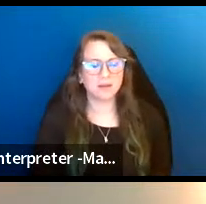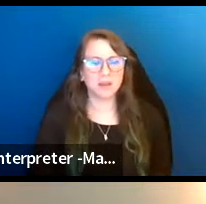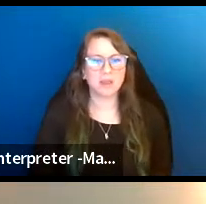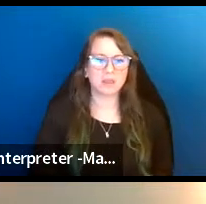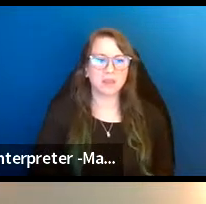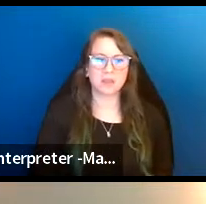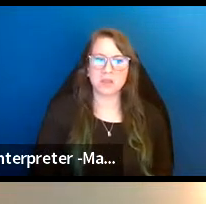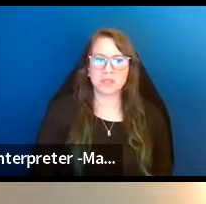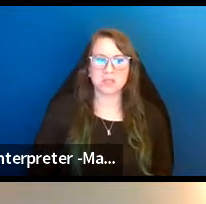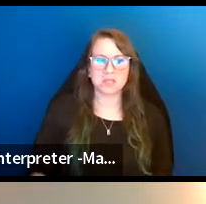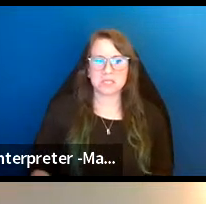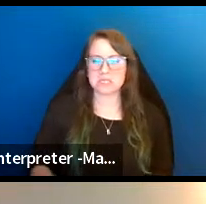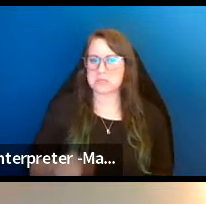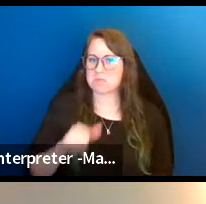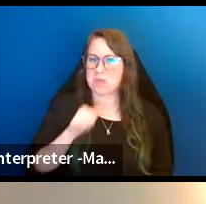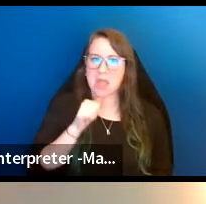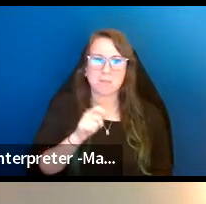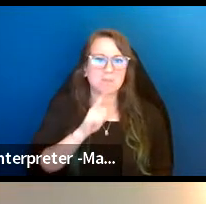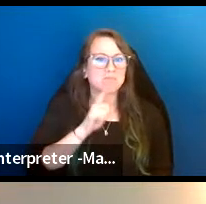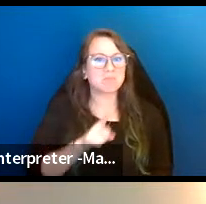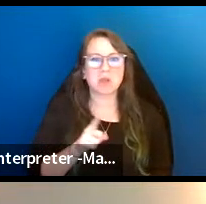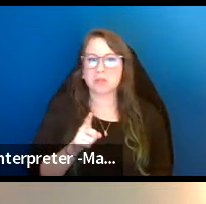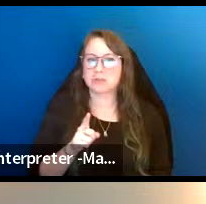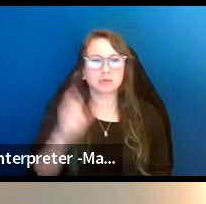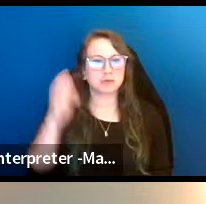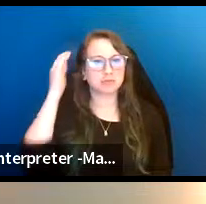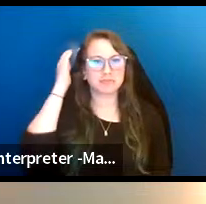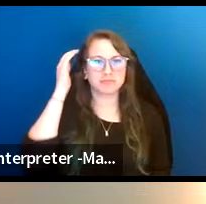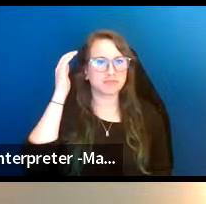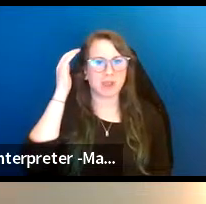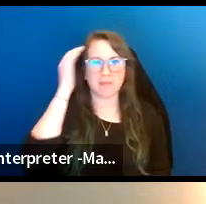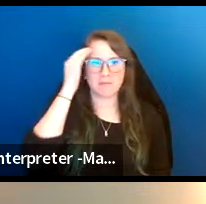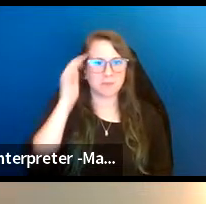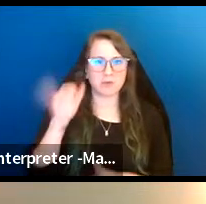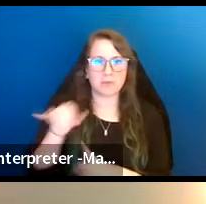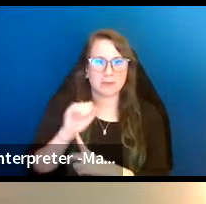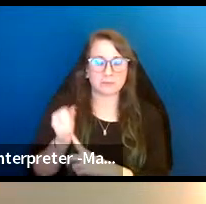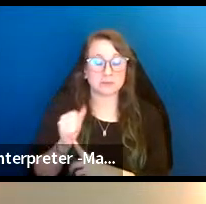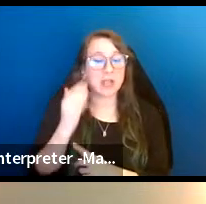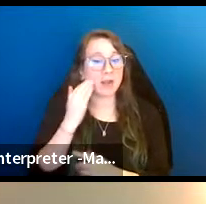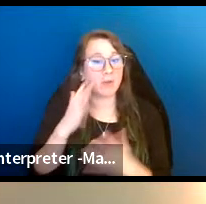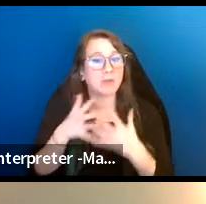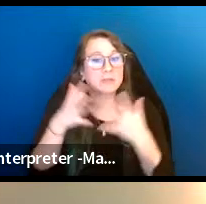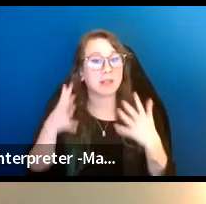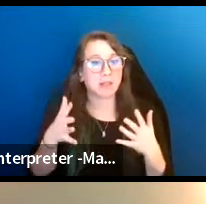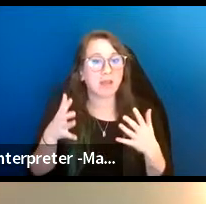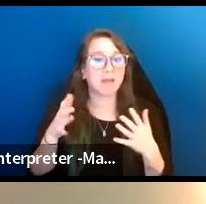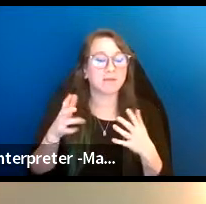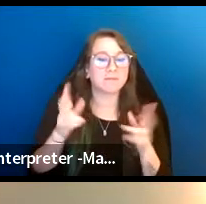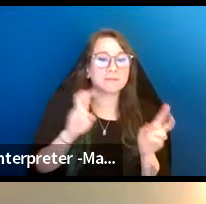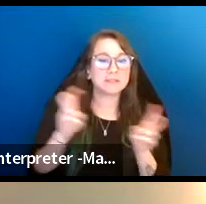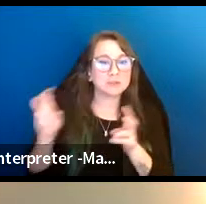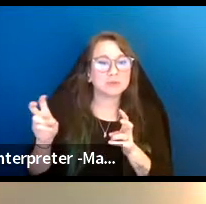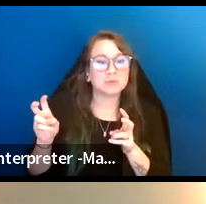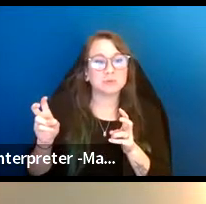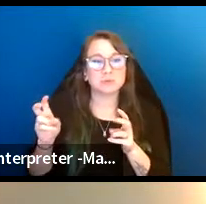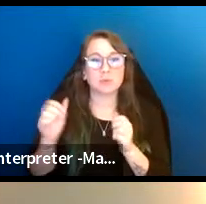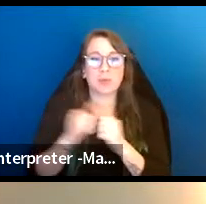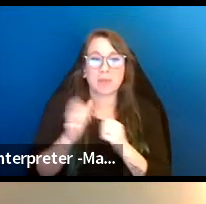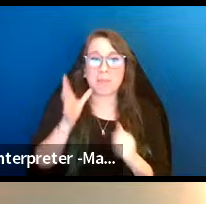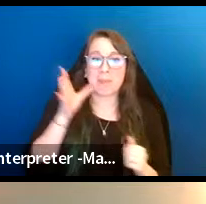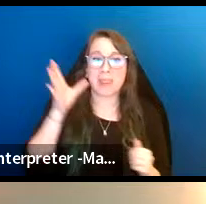not not sure offhand, but Okay. happy to. I know there was issues with